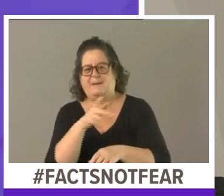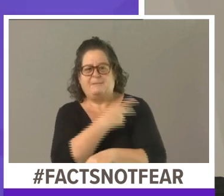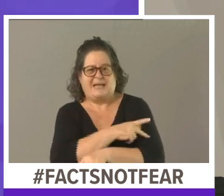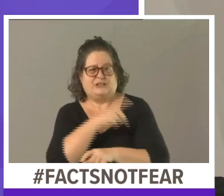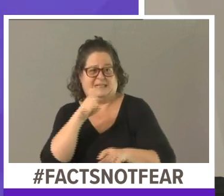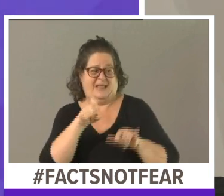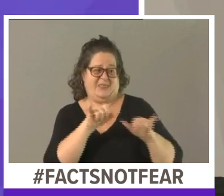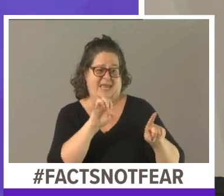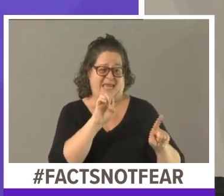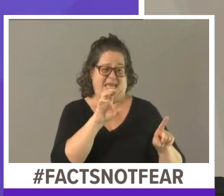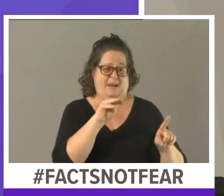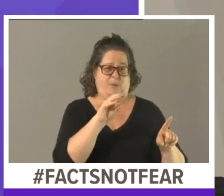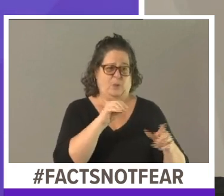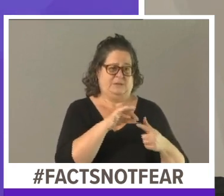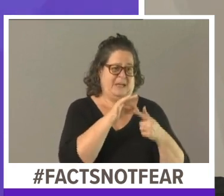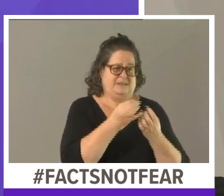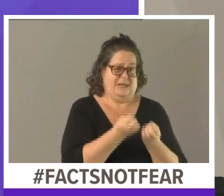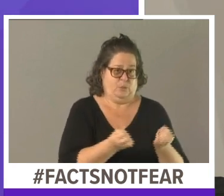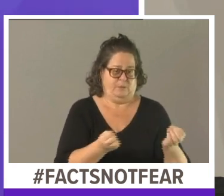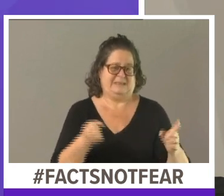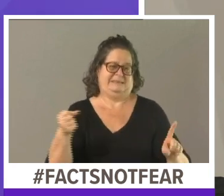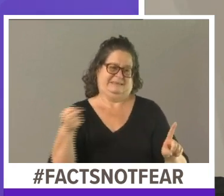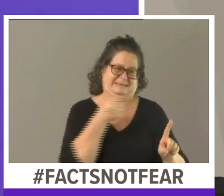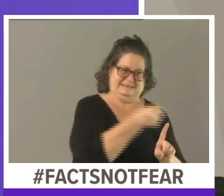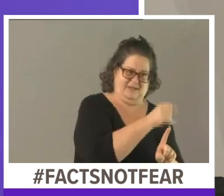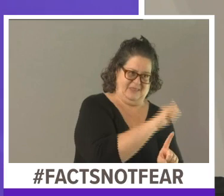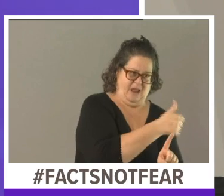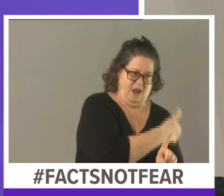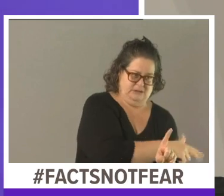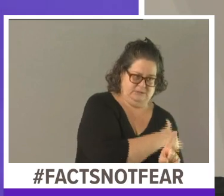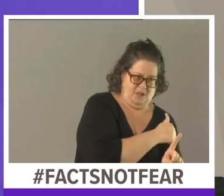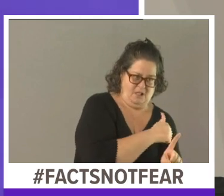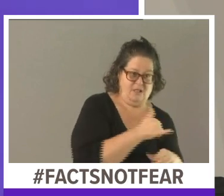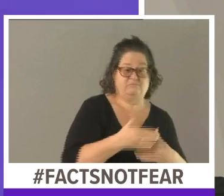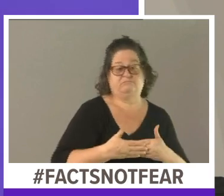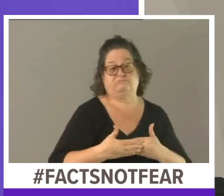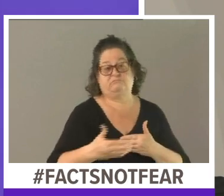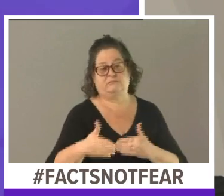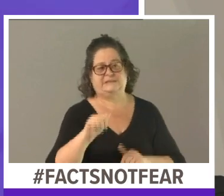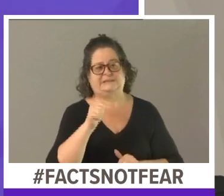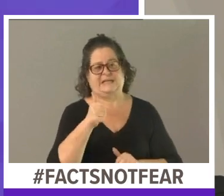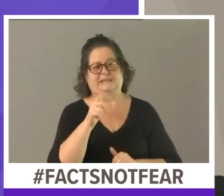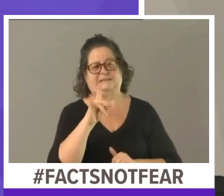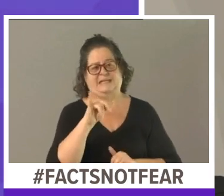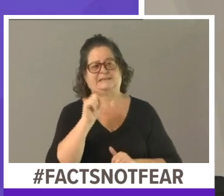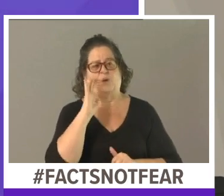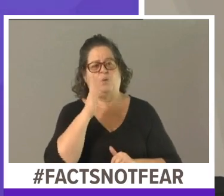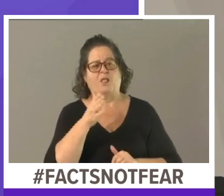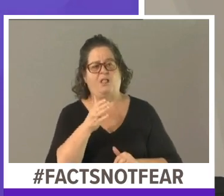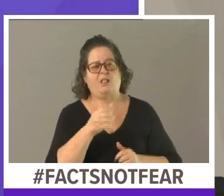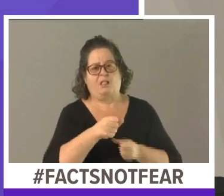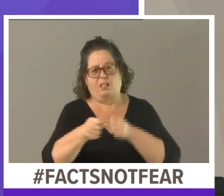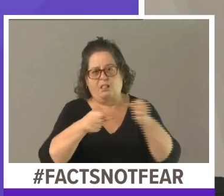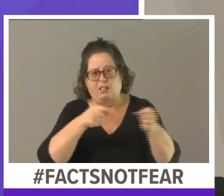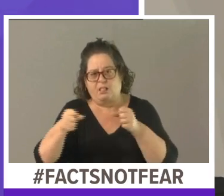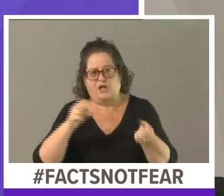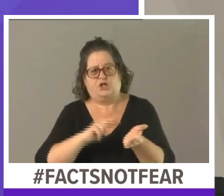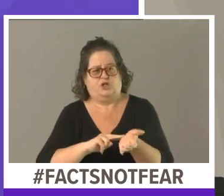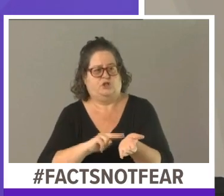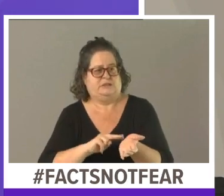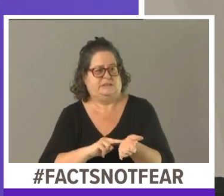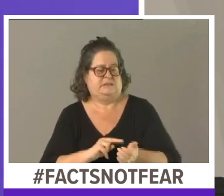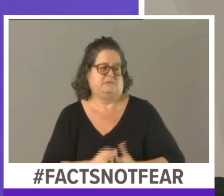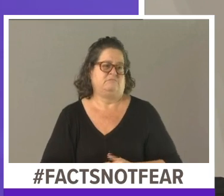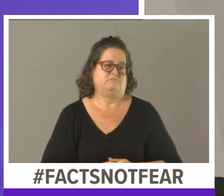10 days, and we are very excited that we were able to offer that to our hospitals. And last week, we talked about